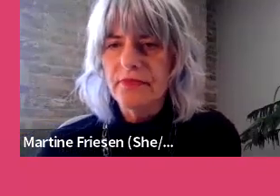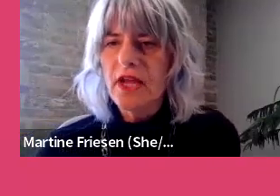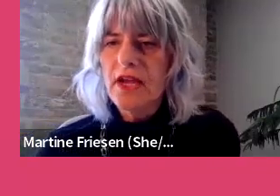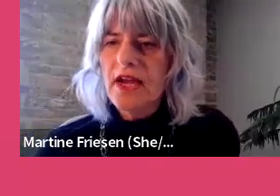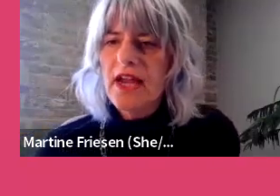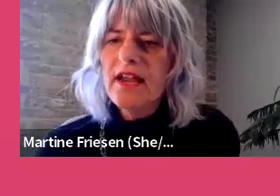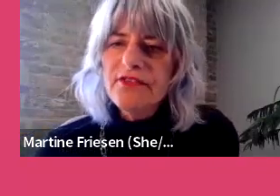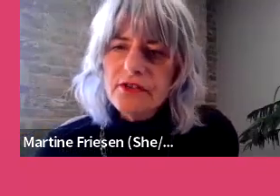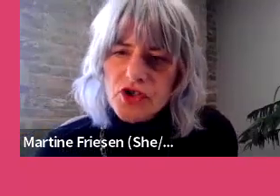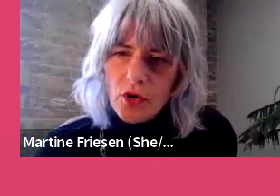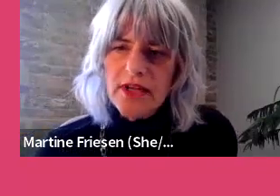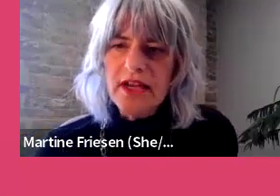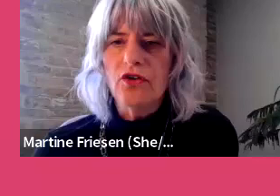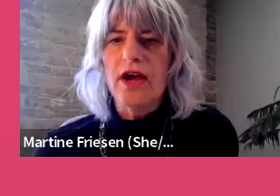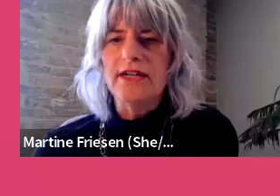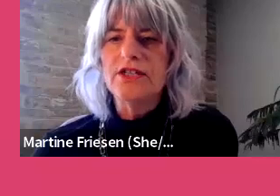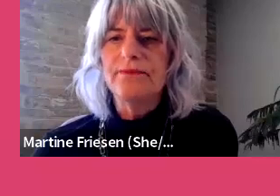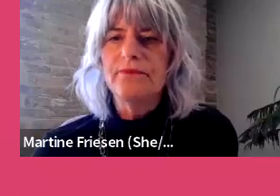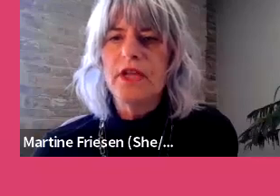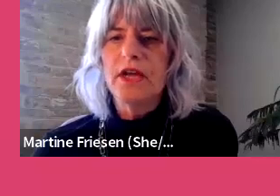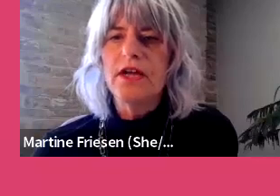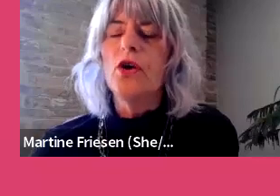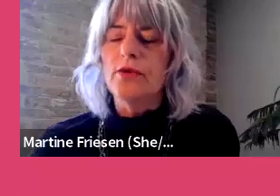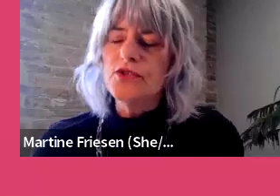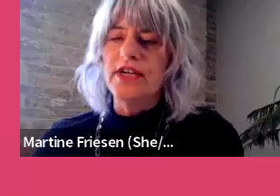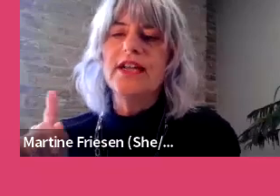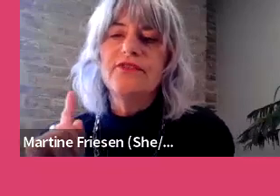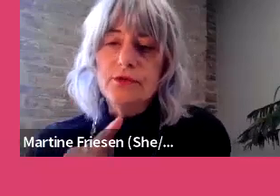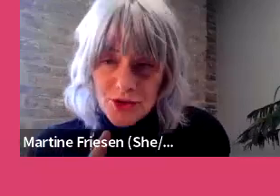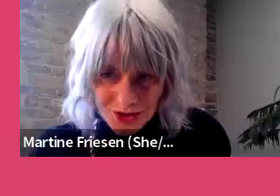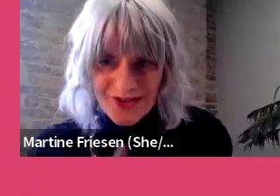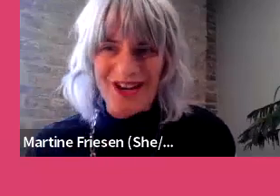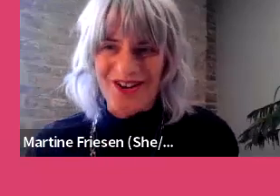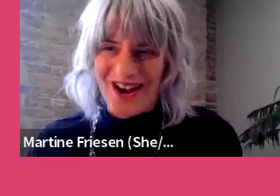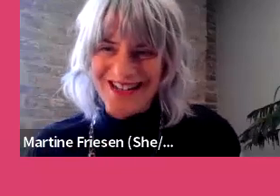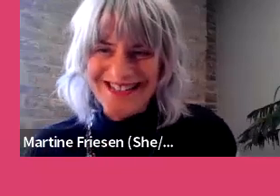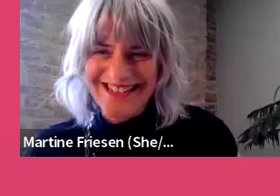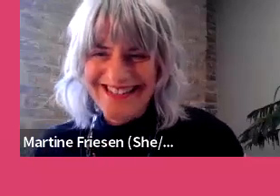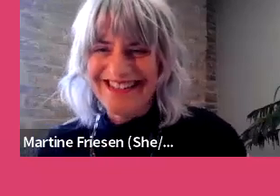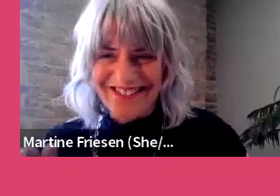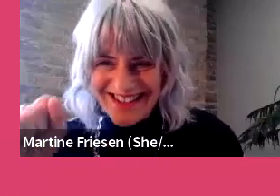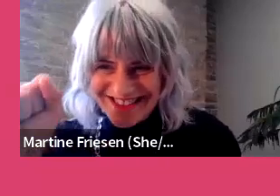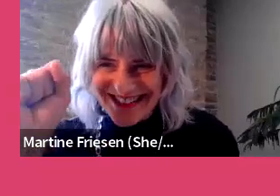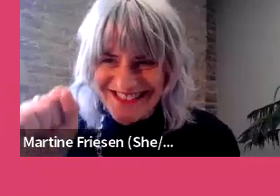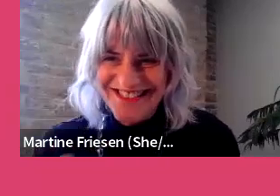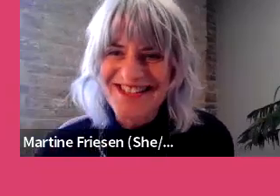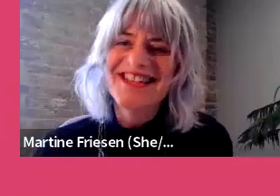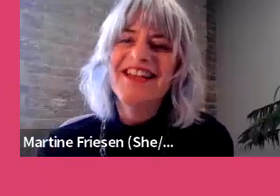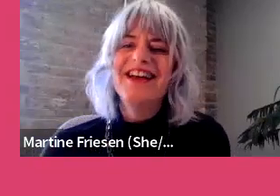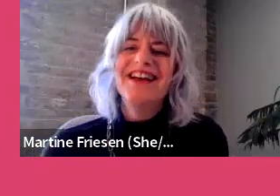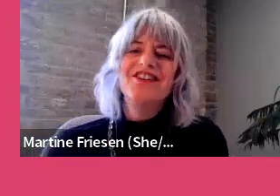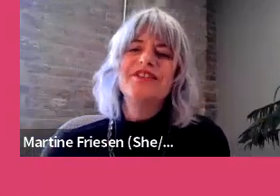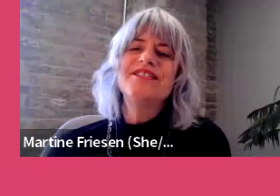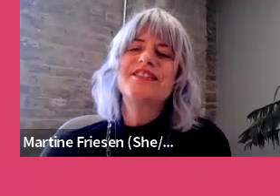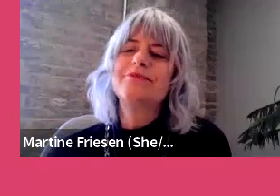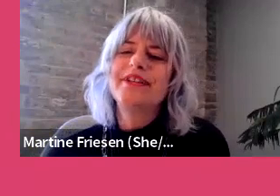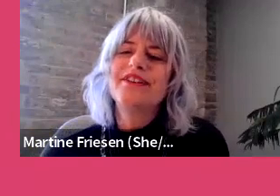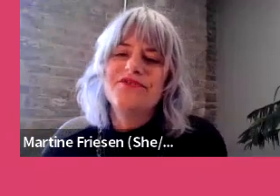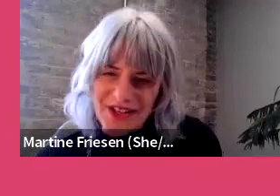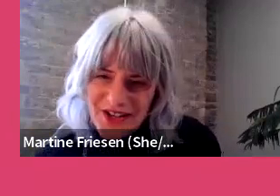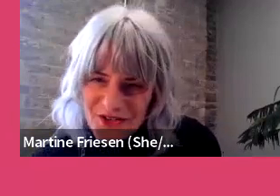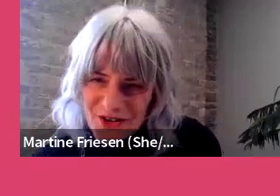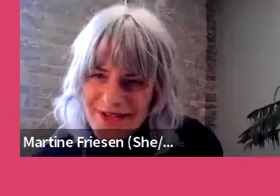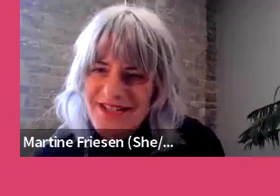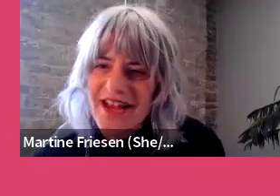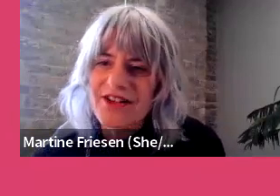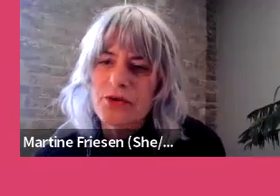months. If you don't get a grant, if you do get a grant, congratulations, you'll need to complete